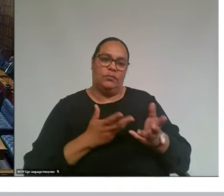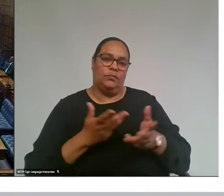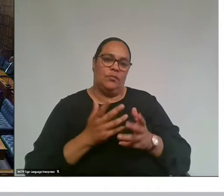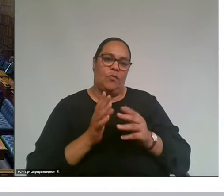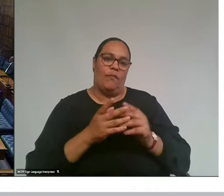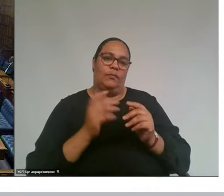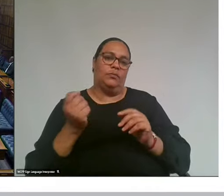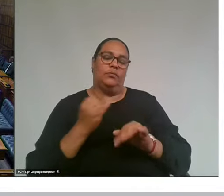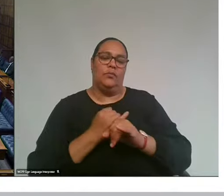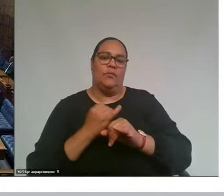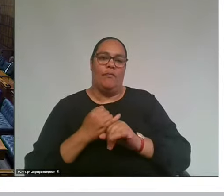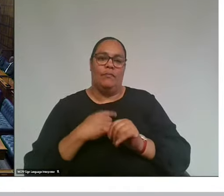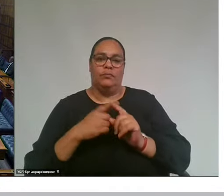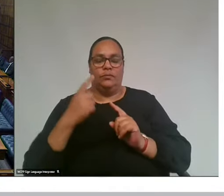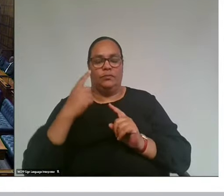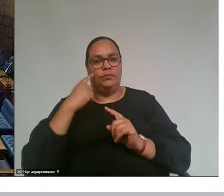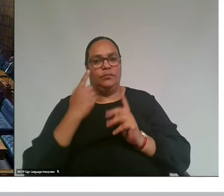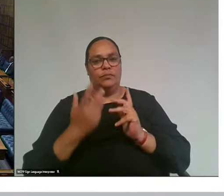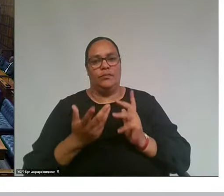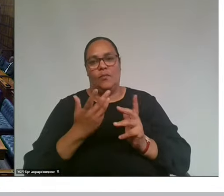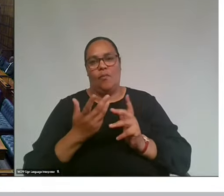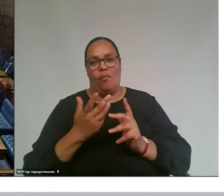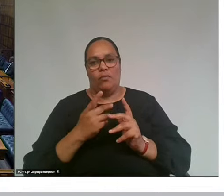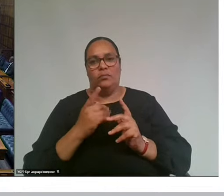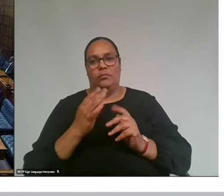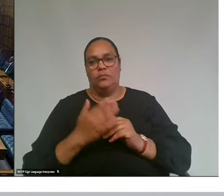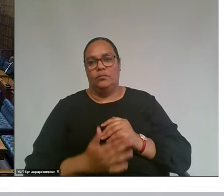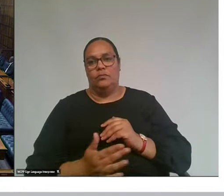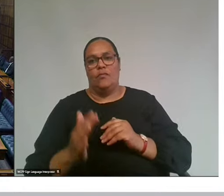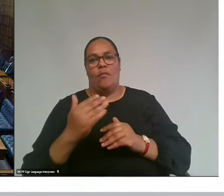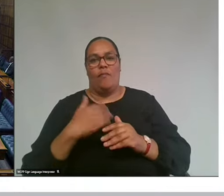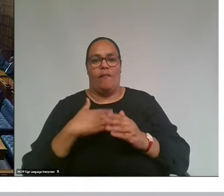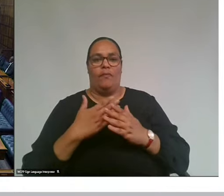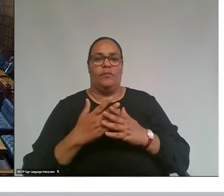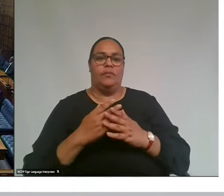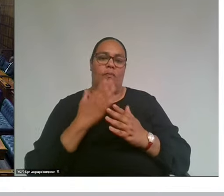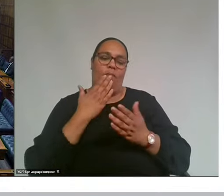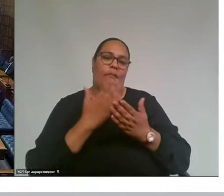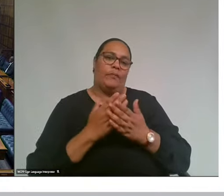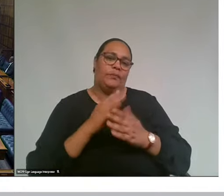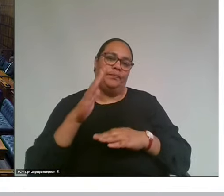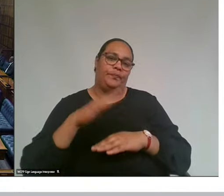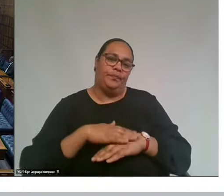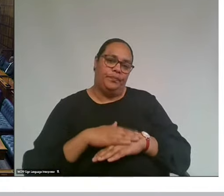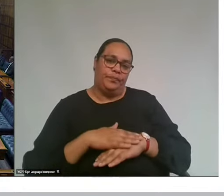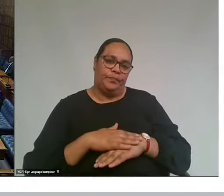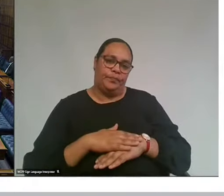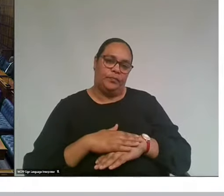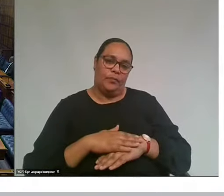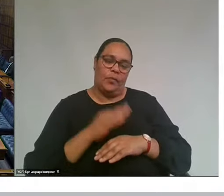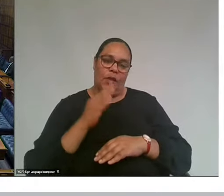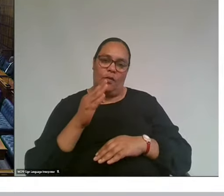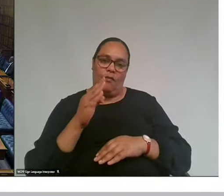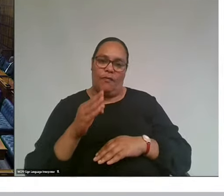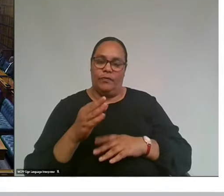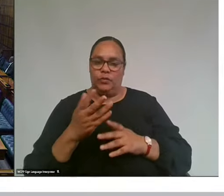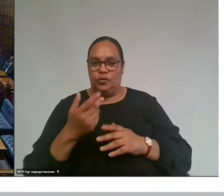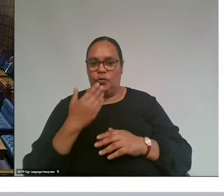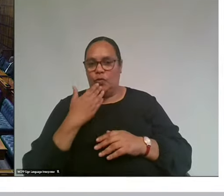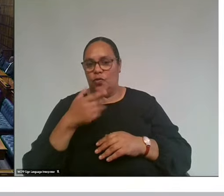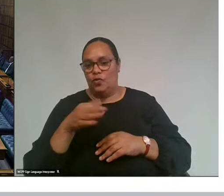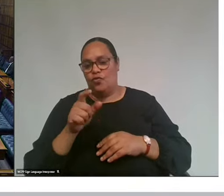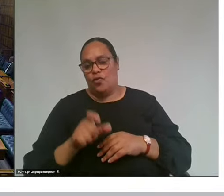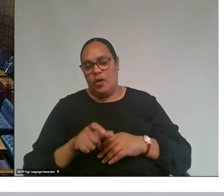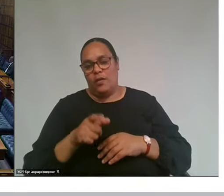entities and perhaps um Beyond noting we can even make a proposal that um whoever the future chair is